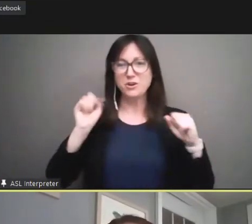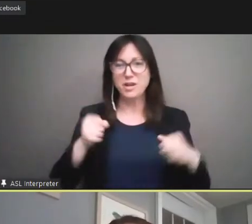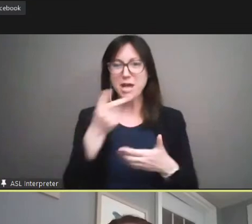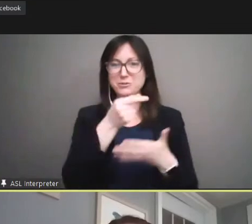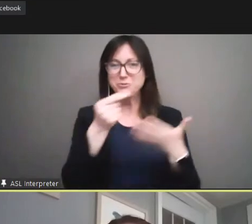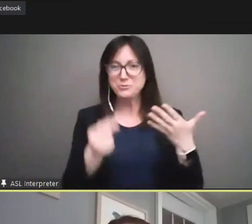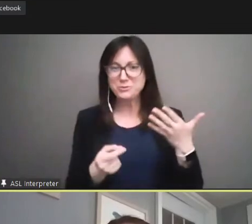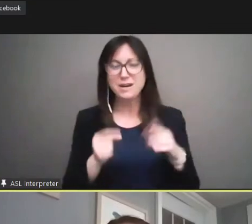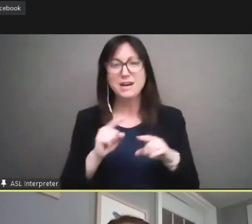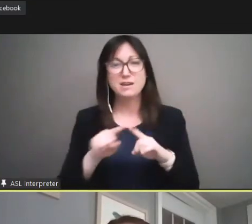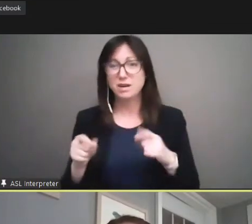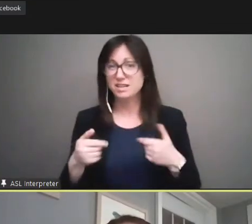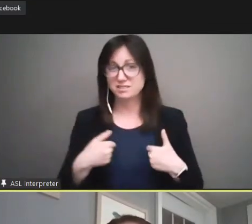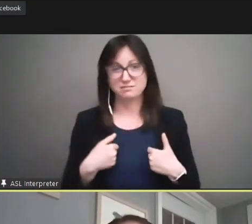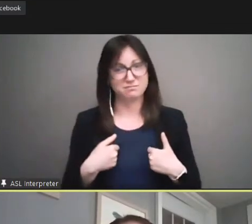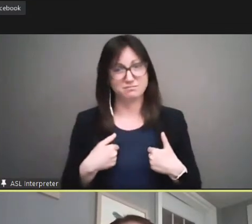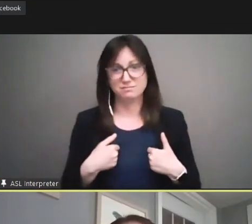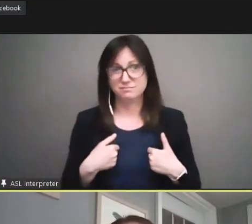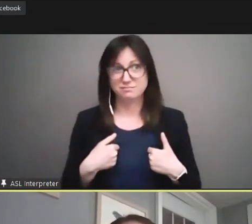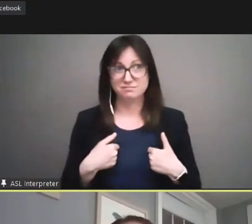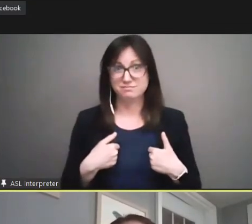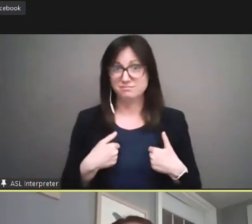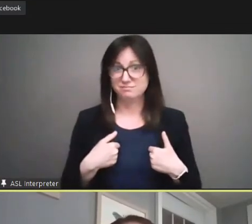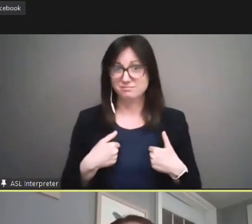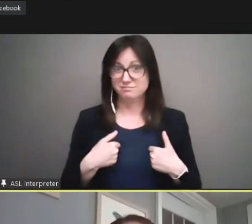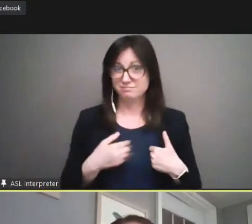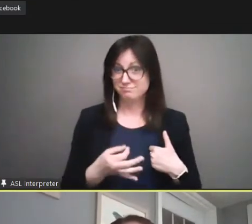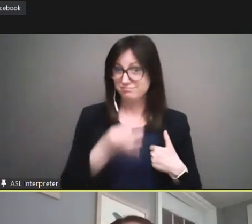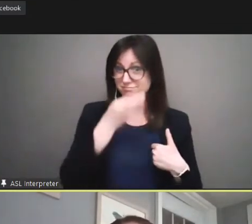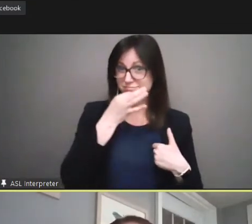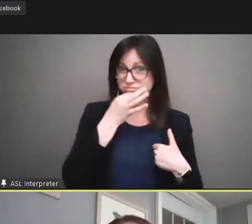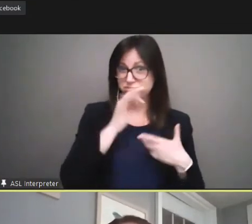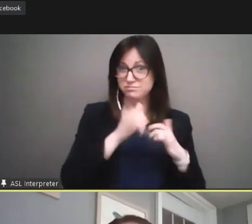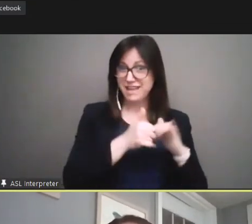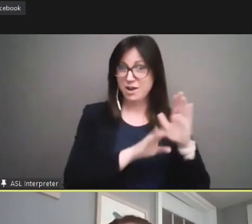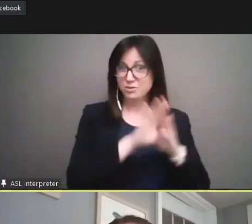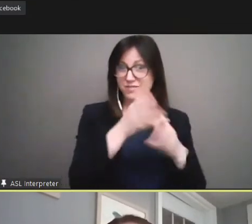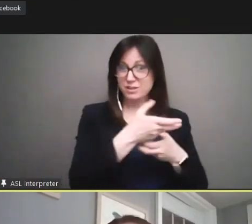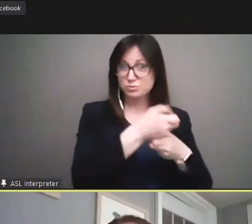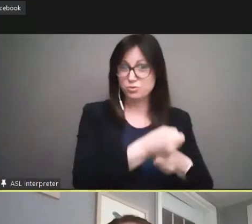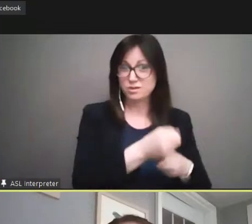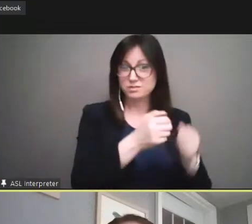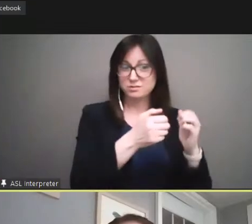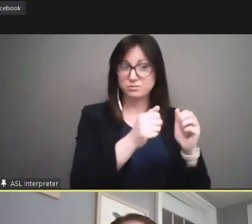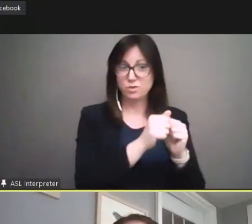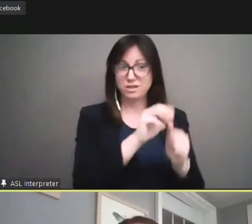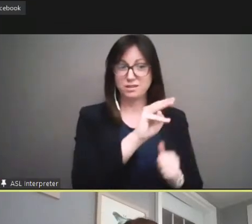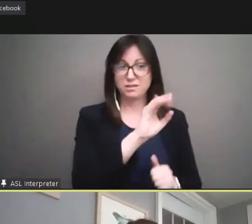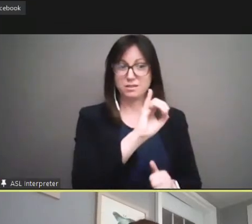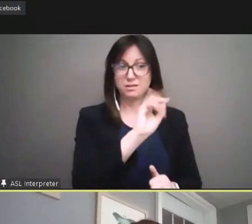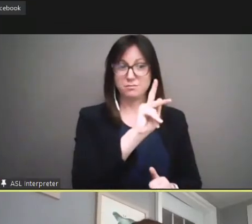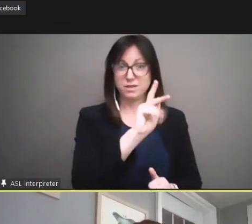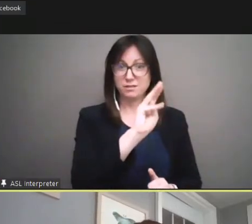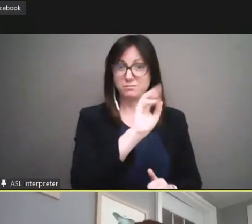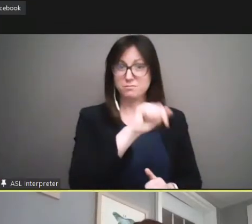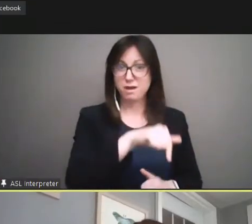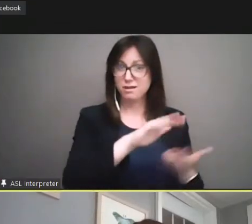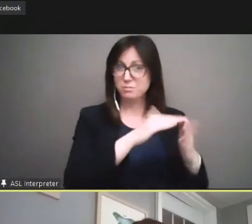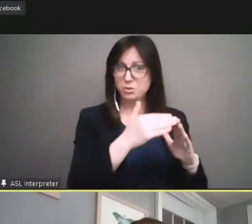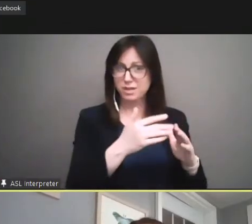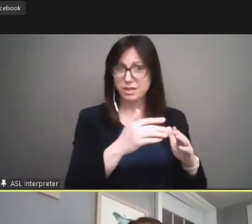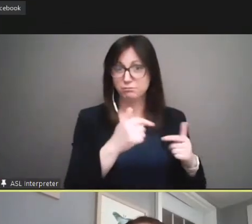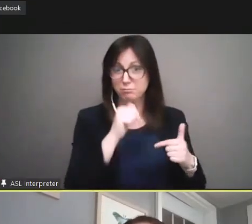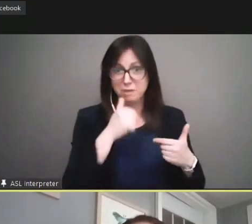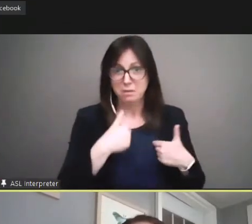am not the person who knows best how to rebuild trust with our Mi'kmaq communities. Why would I want